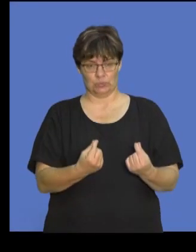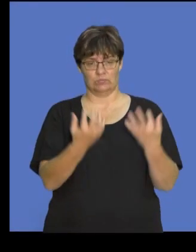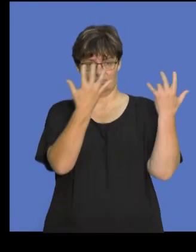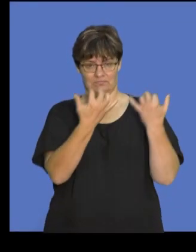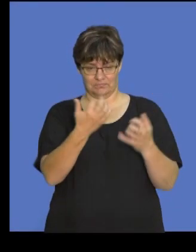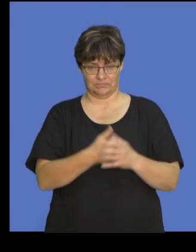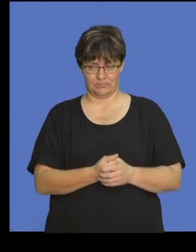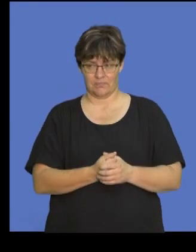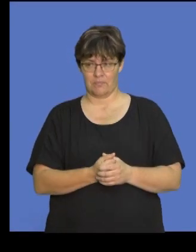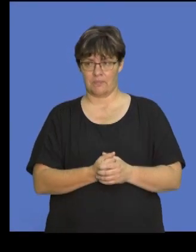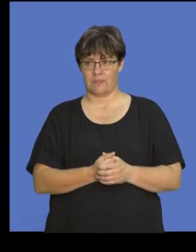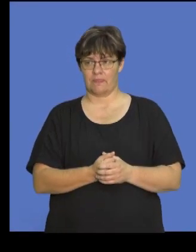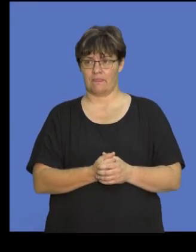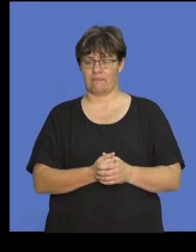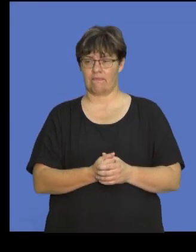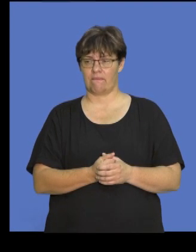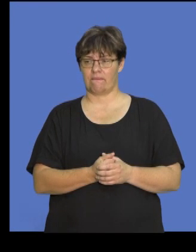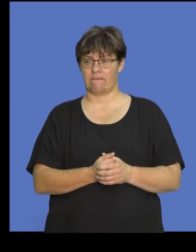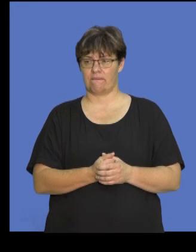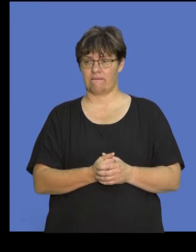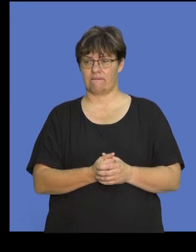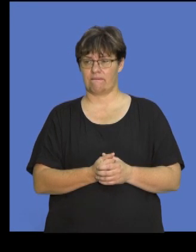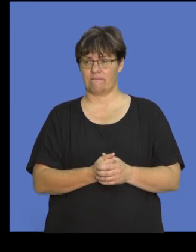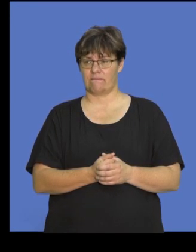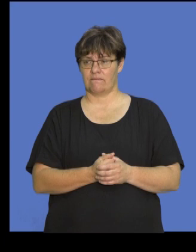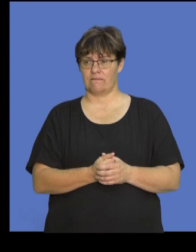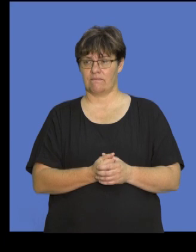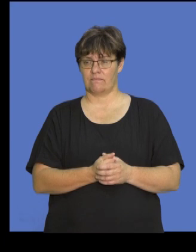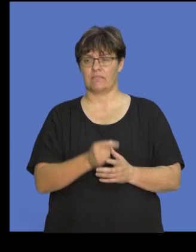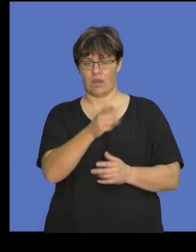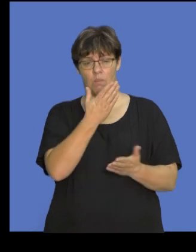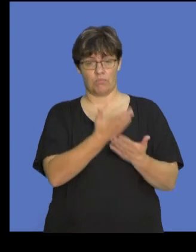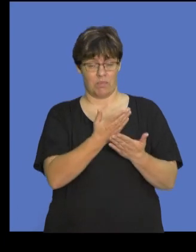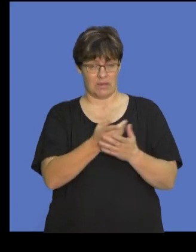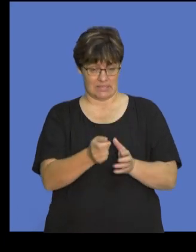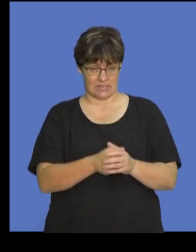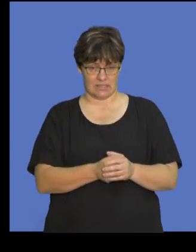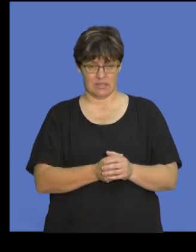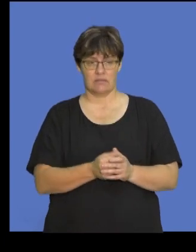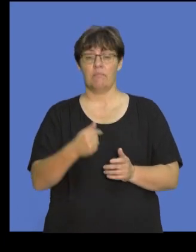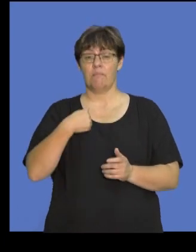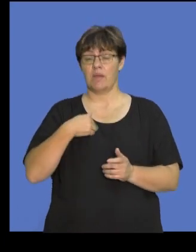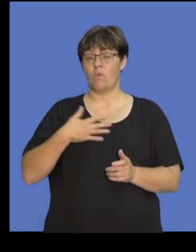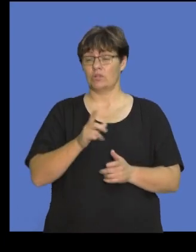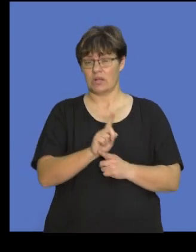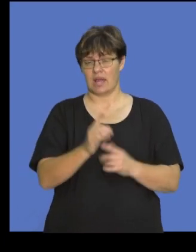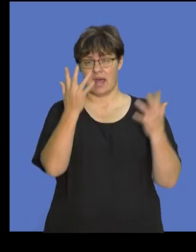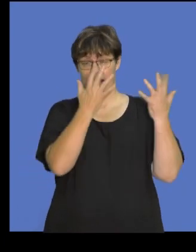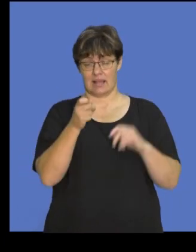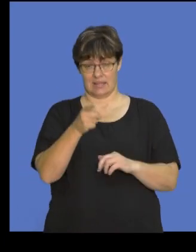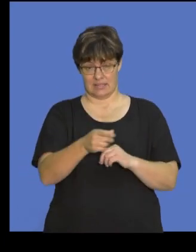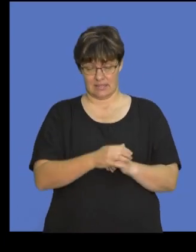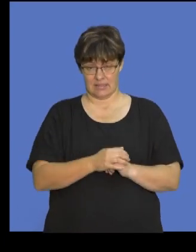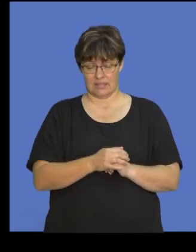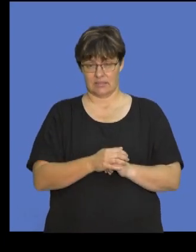and do that calculation. So here we go. Remember, that was the probability. Now I'm going to